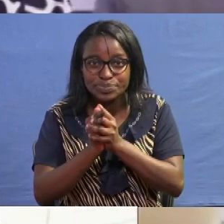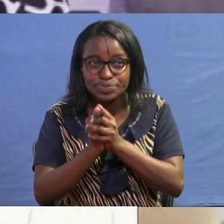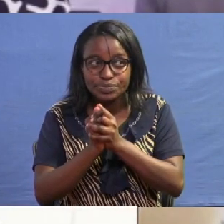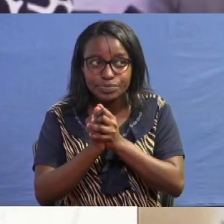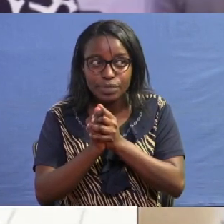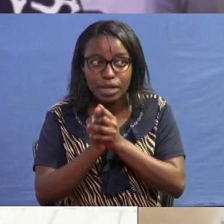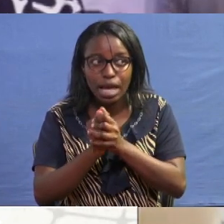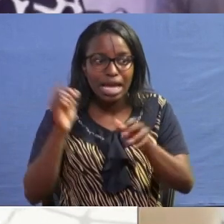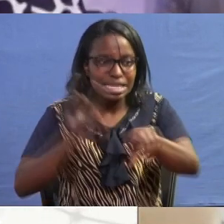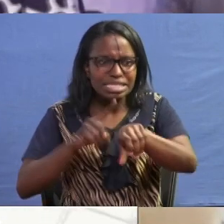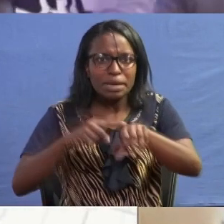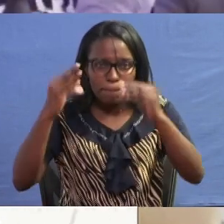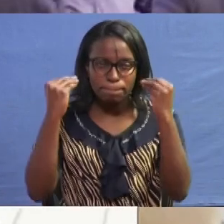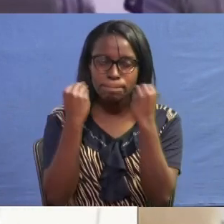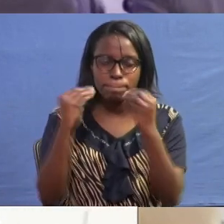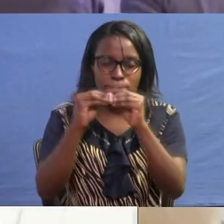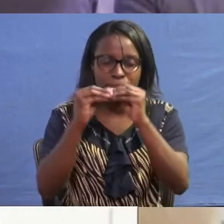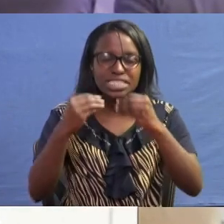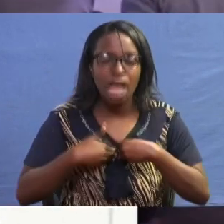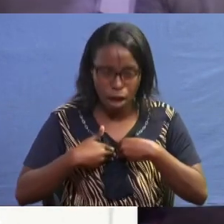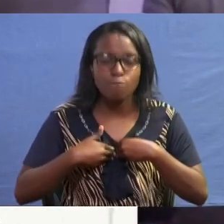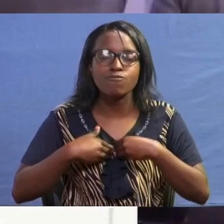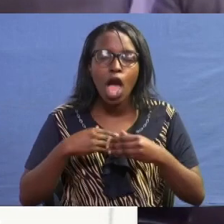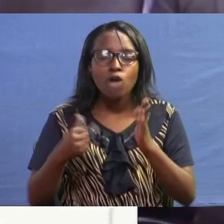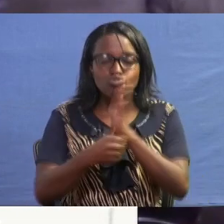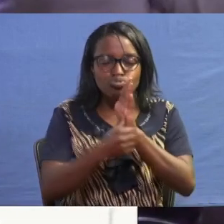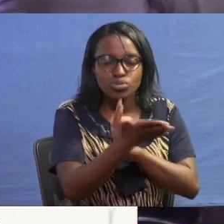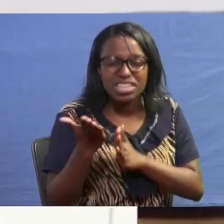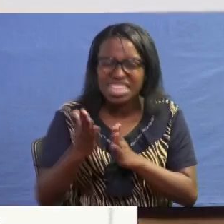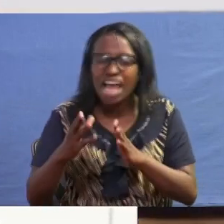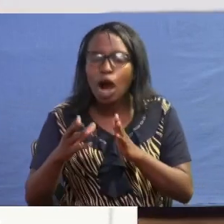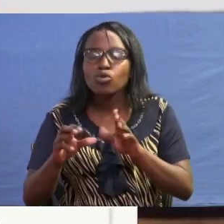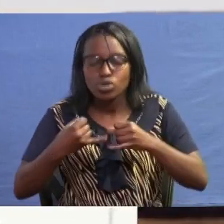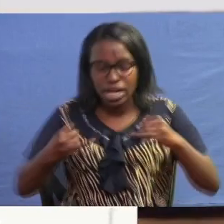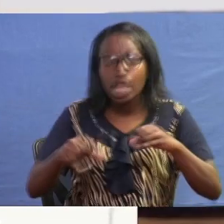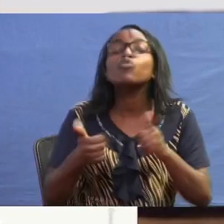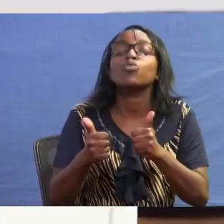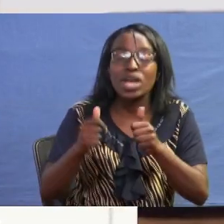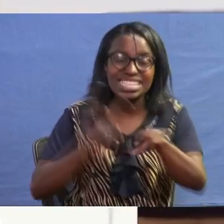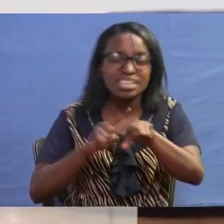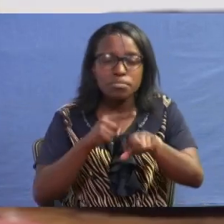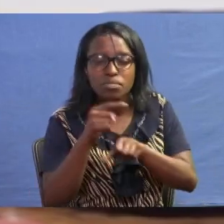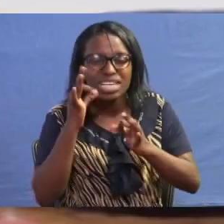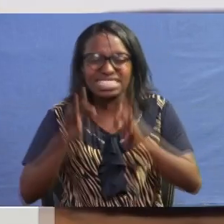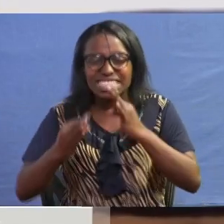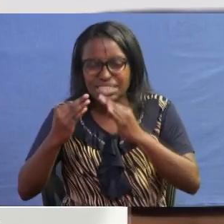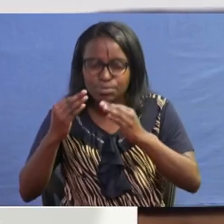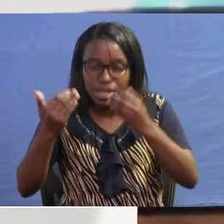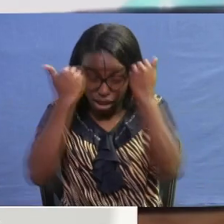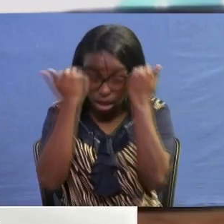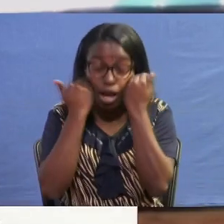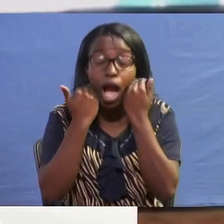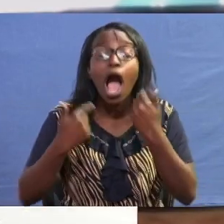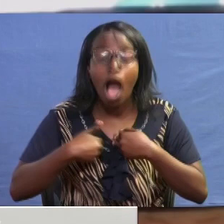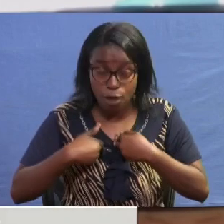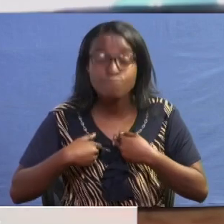During the meeting, various key issues including case clearance rates, the timeliness of judgments, and the accessibility